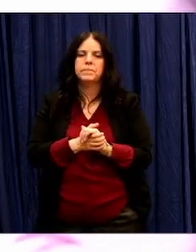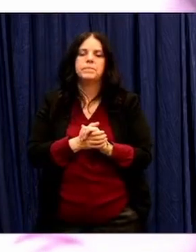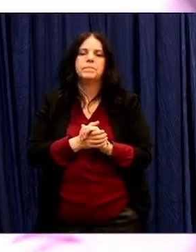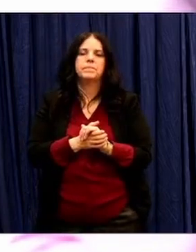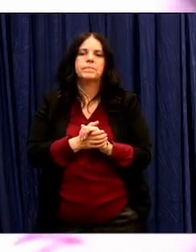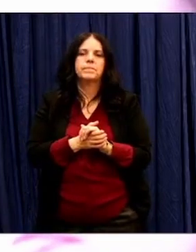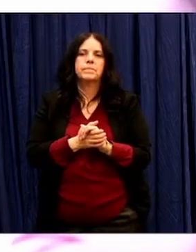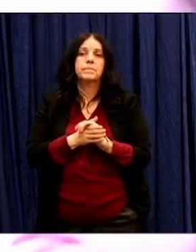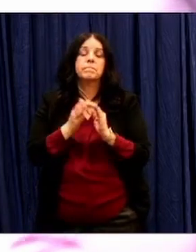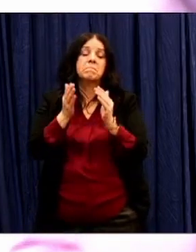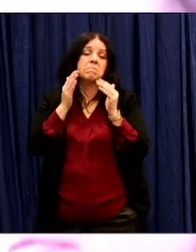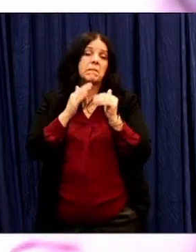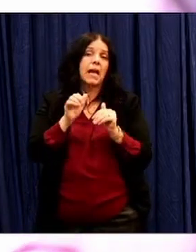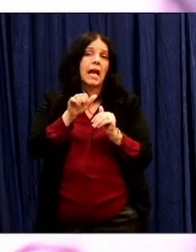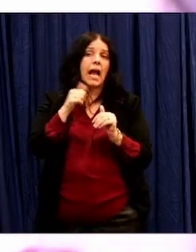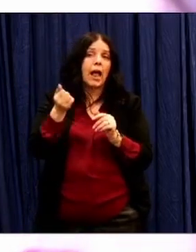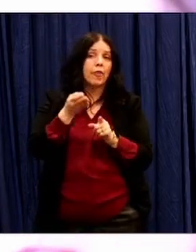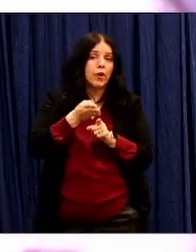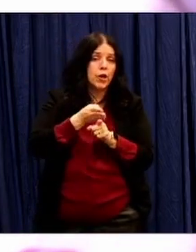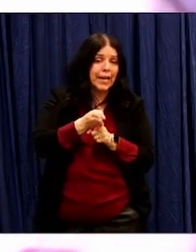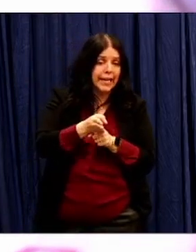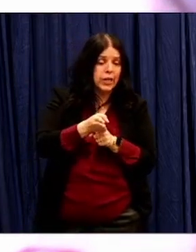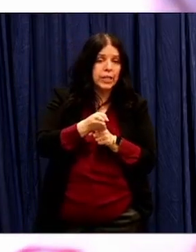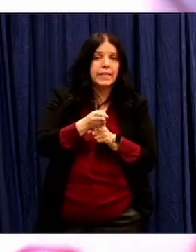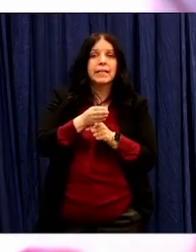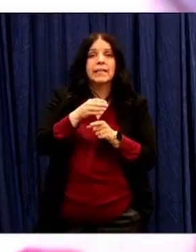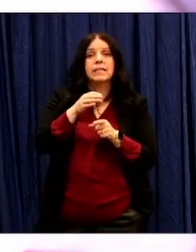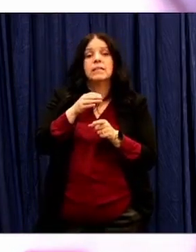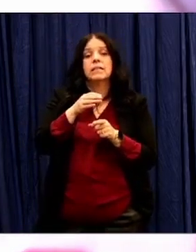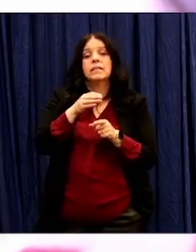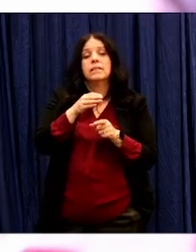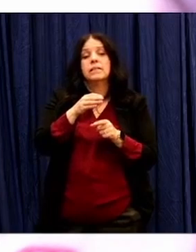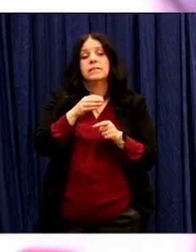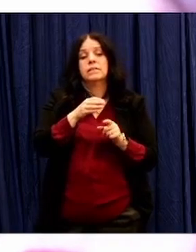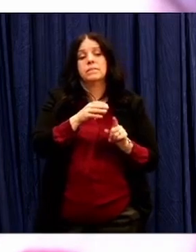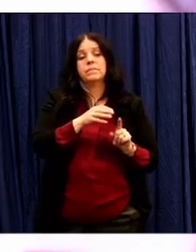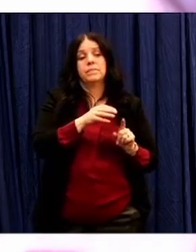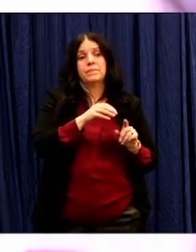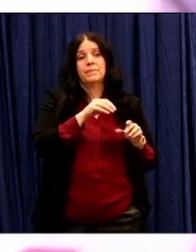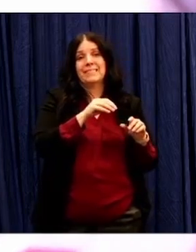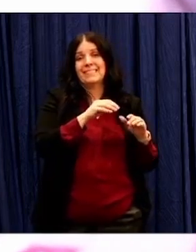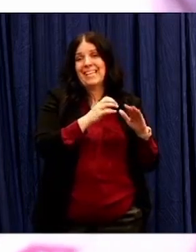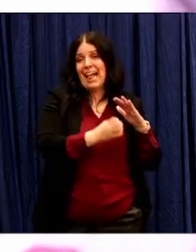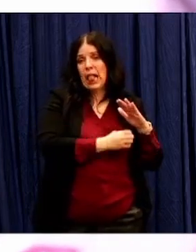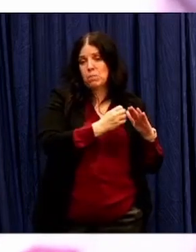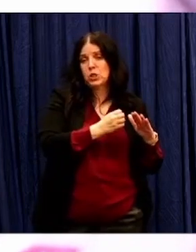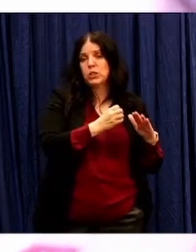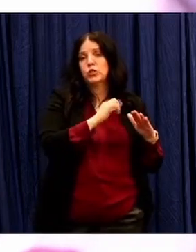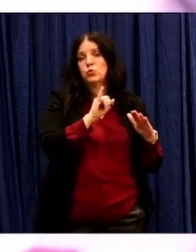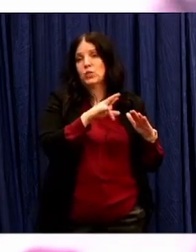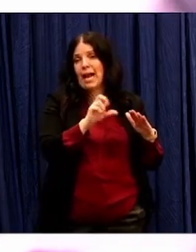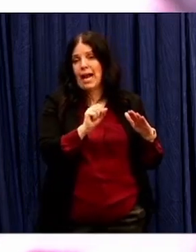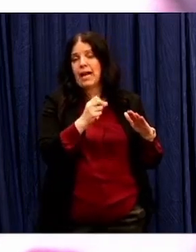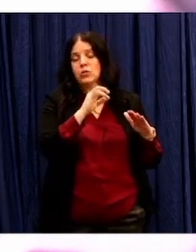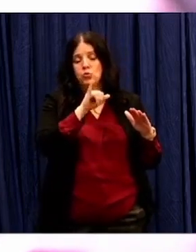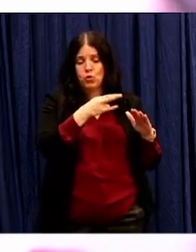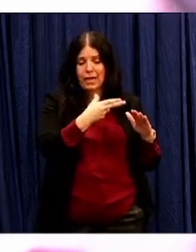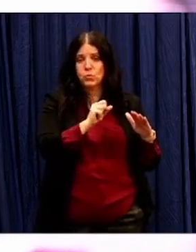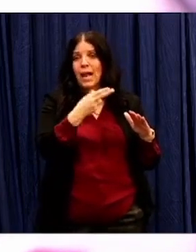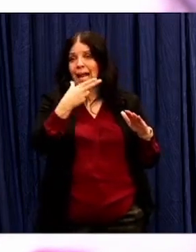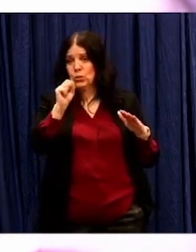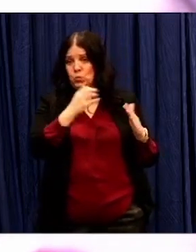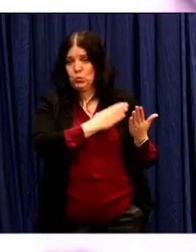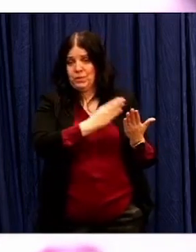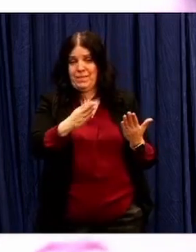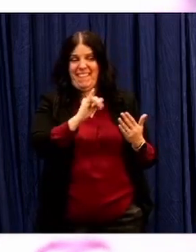And another area is in the K-12 school system. You have IDEA, which is the